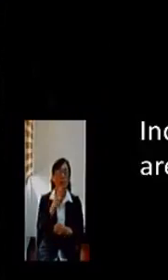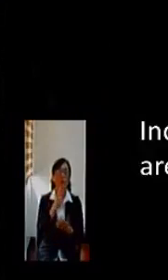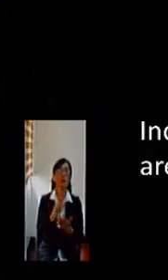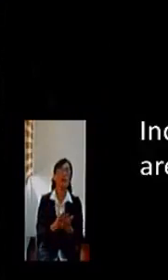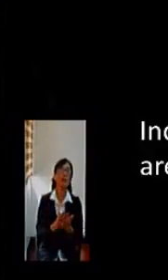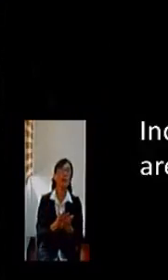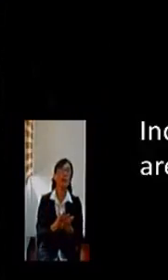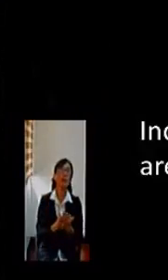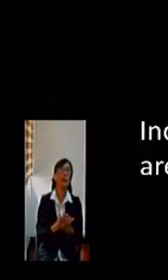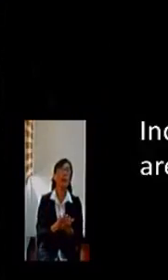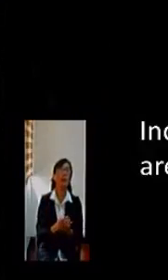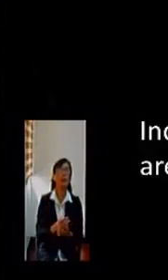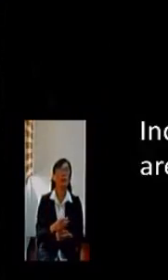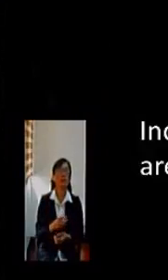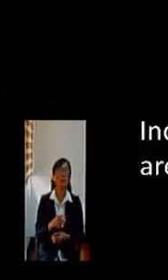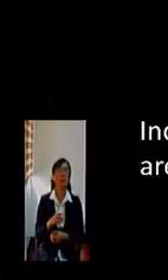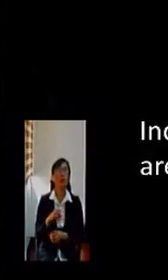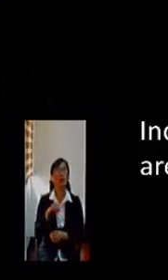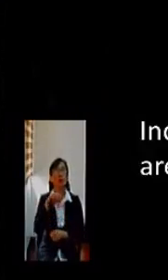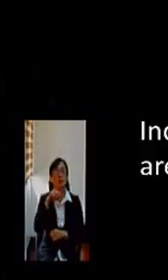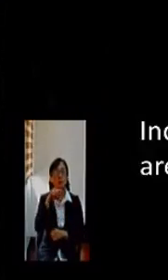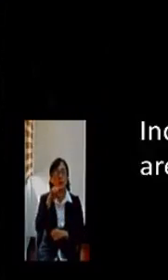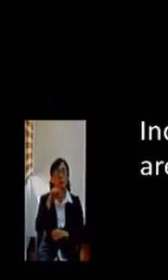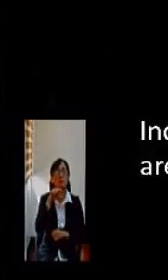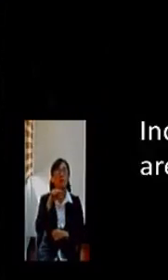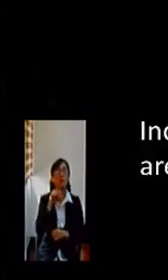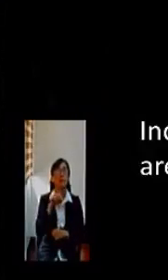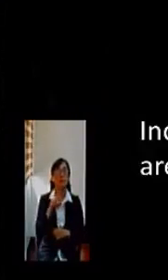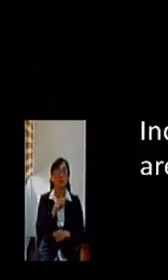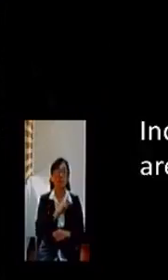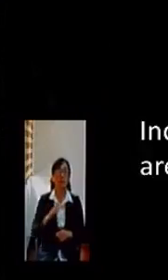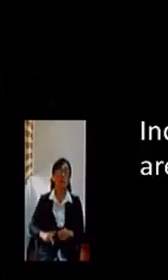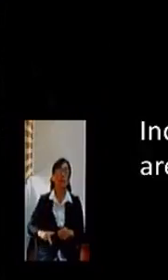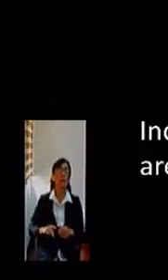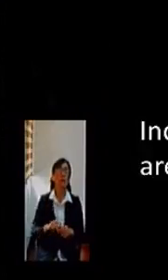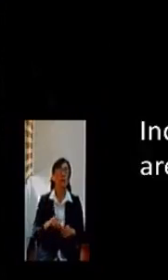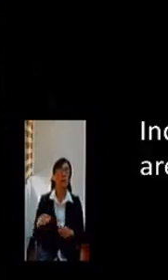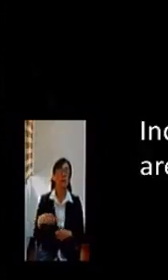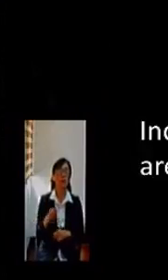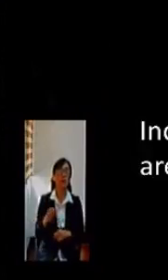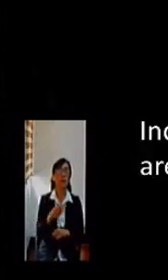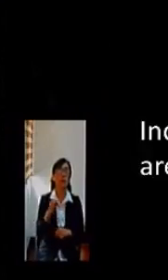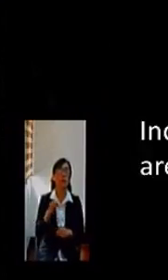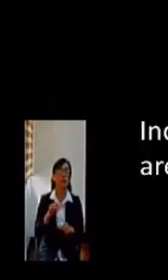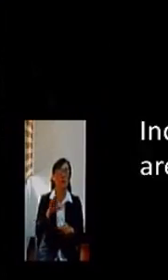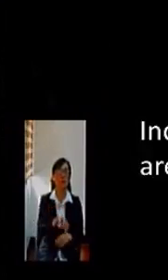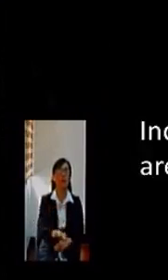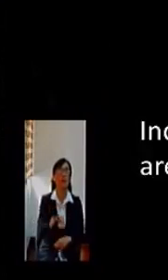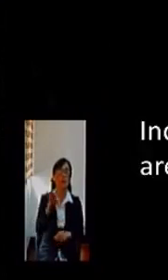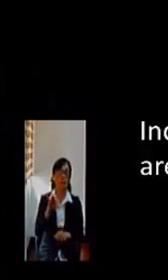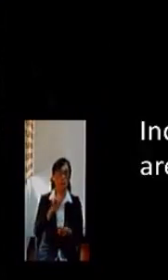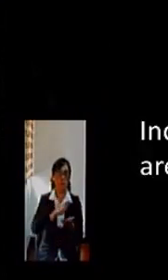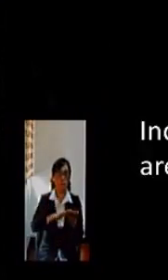is a kingfisher, an endemic one. It's found only where you have really clean rivers.